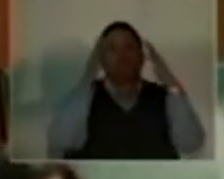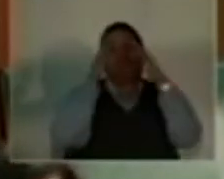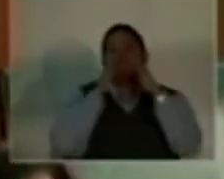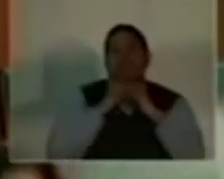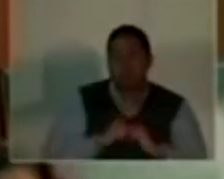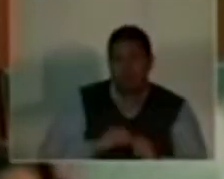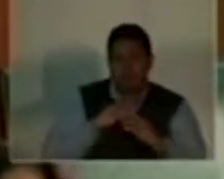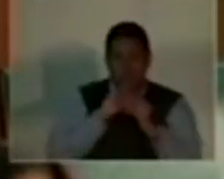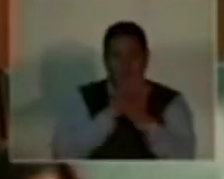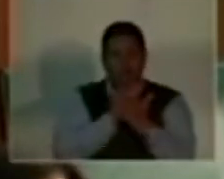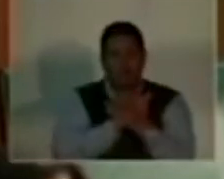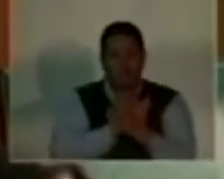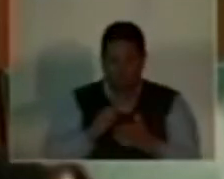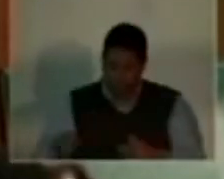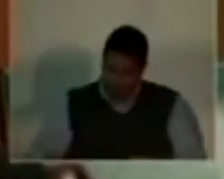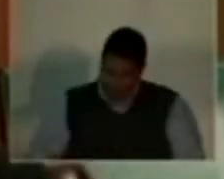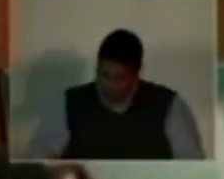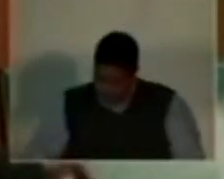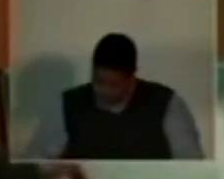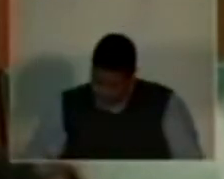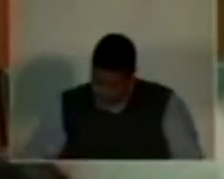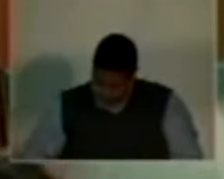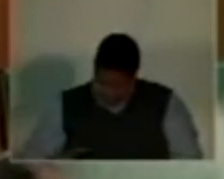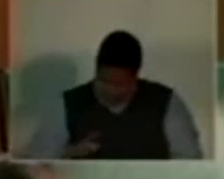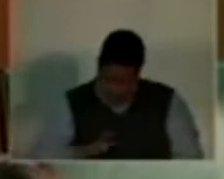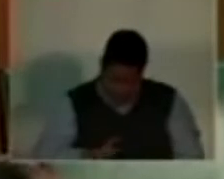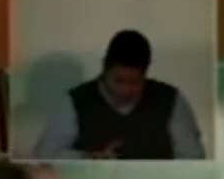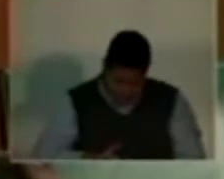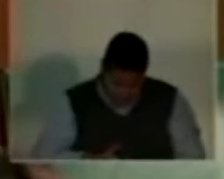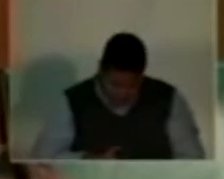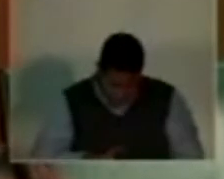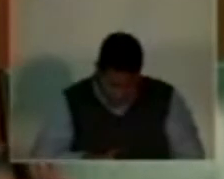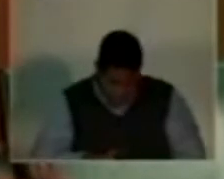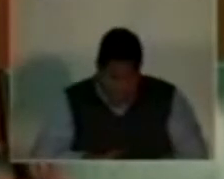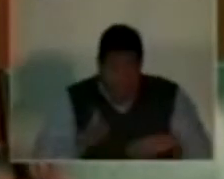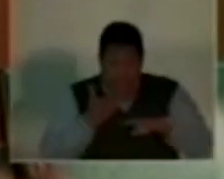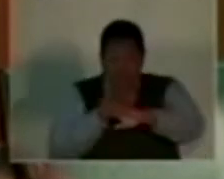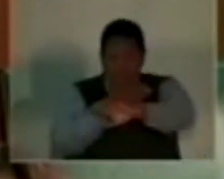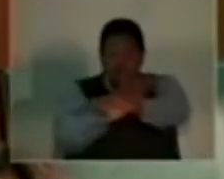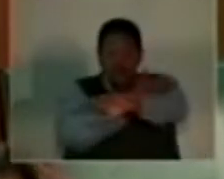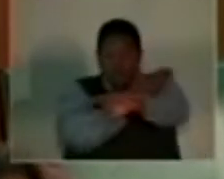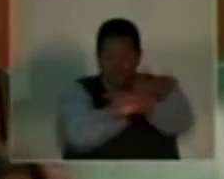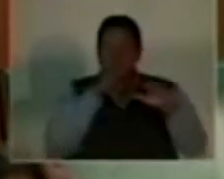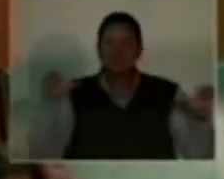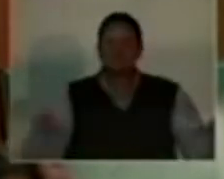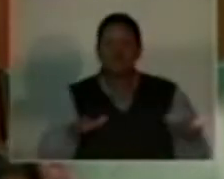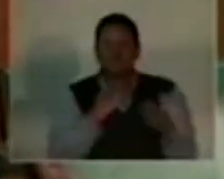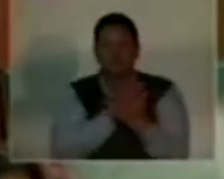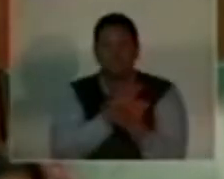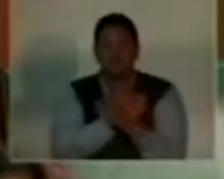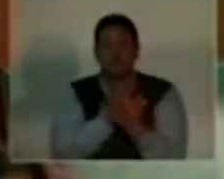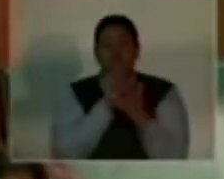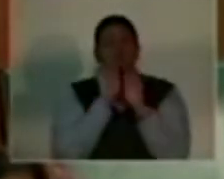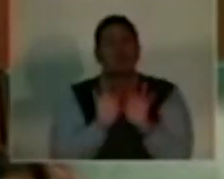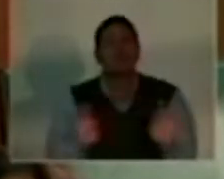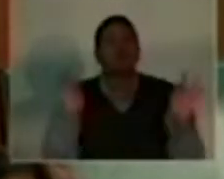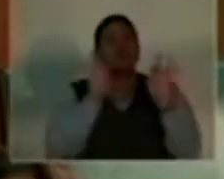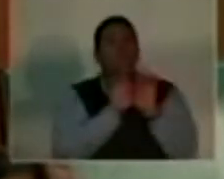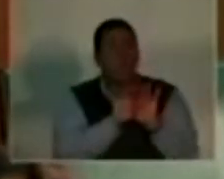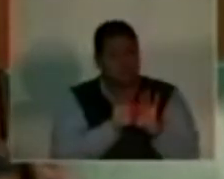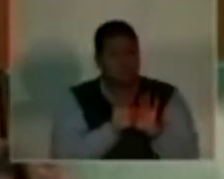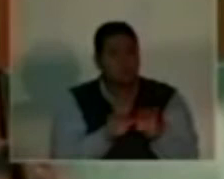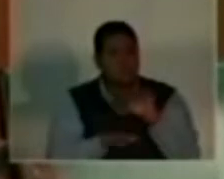school. Mr. Speaker, improving the performance of schools is a critical step